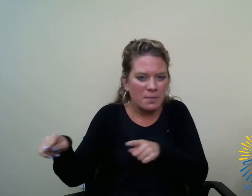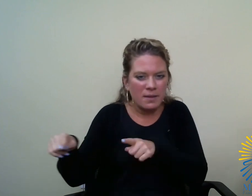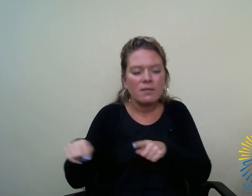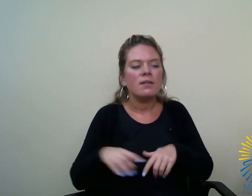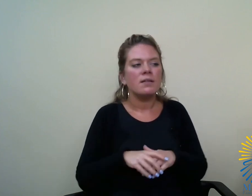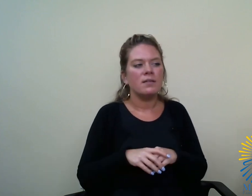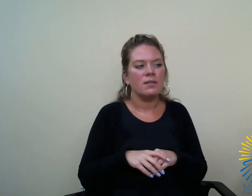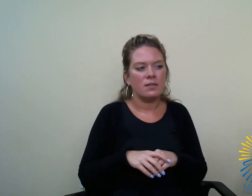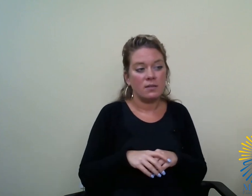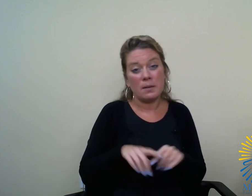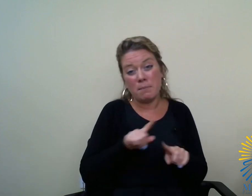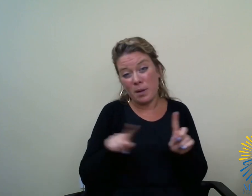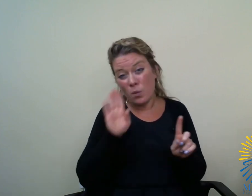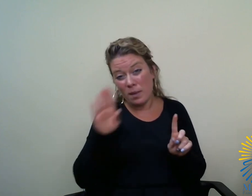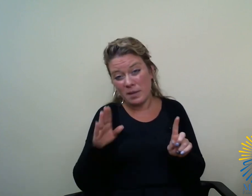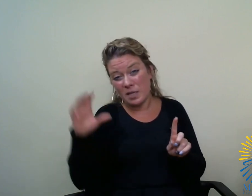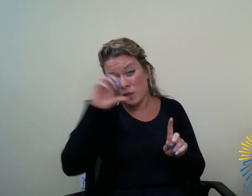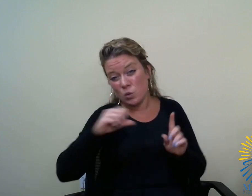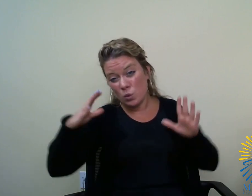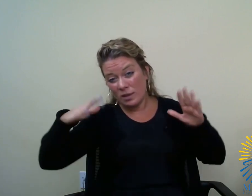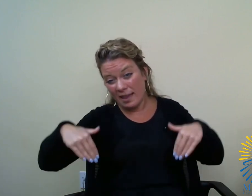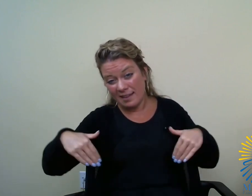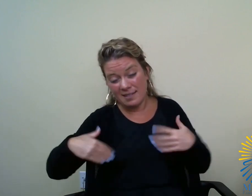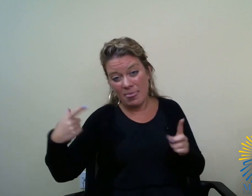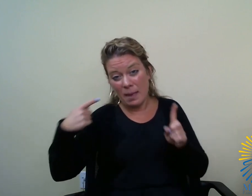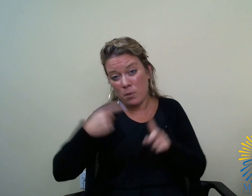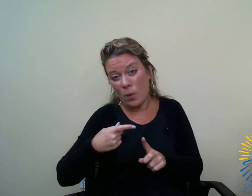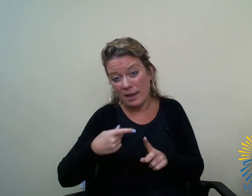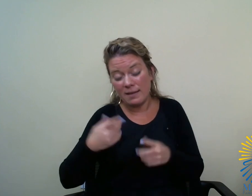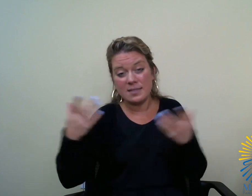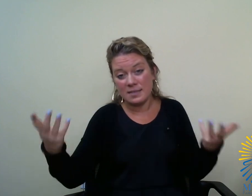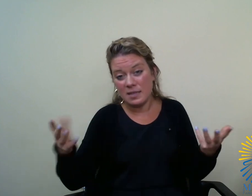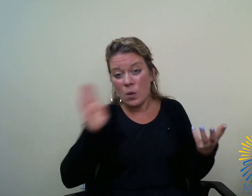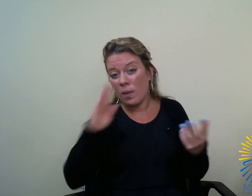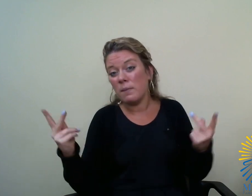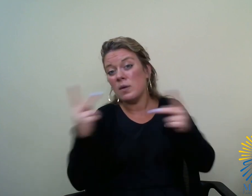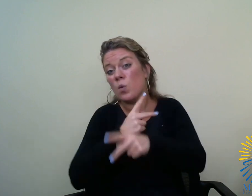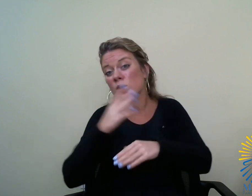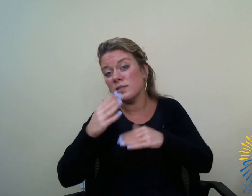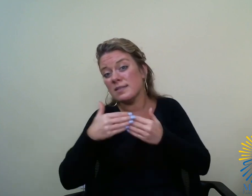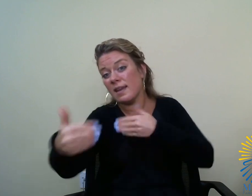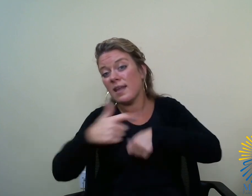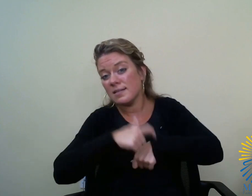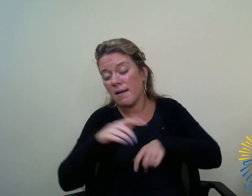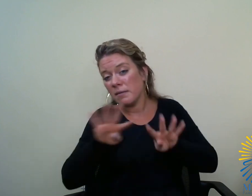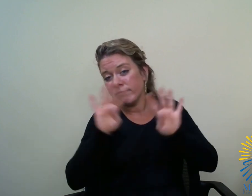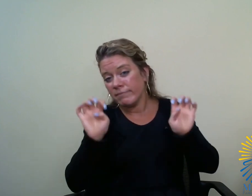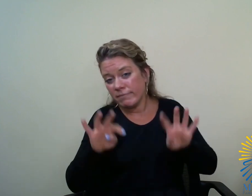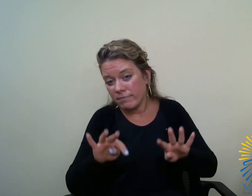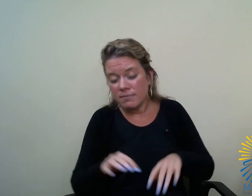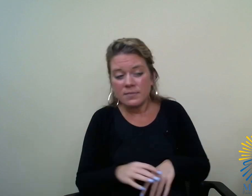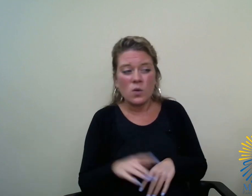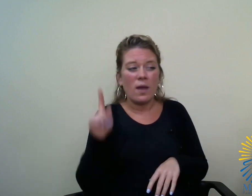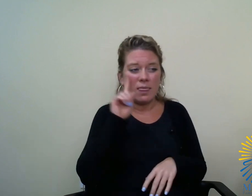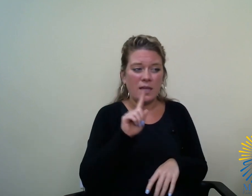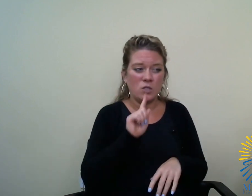question being, will it be too late at that point? Will we have moved further this way or that way? And will it be worse next time something like this happens, right? So I think it's a